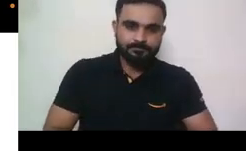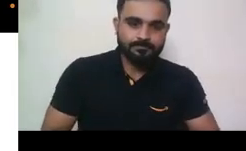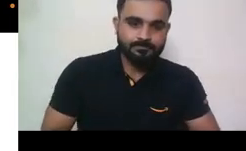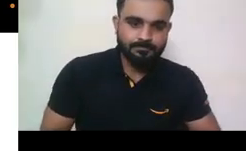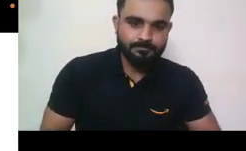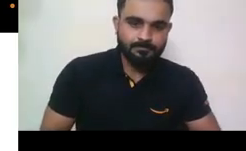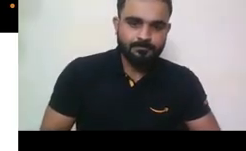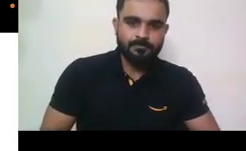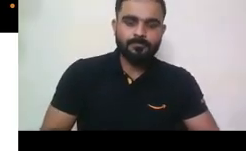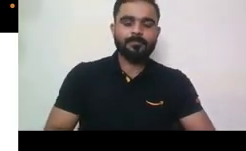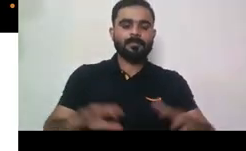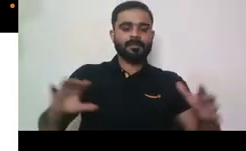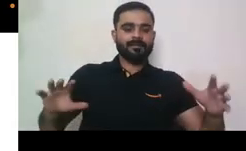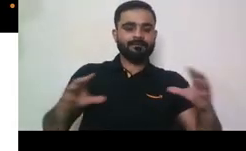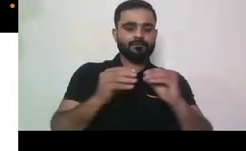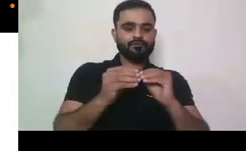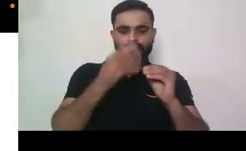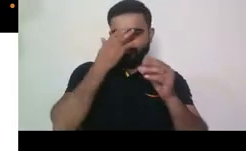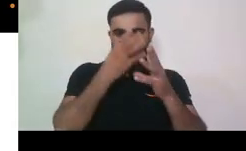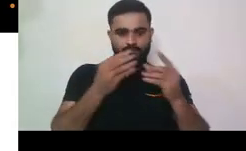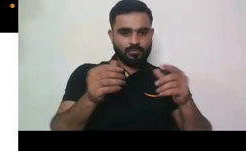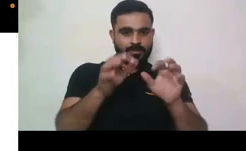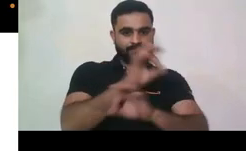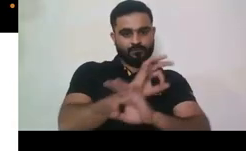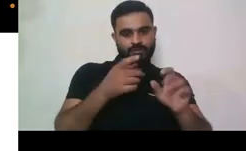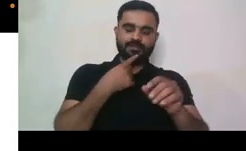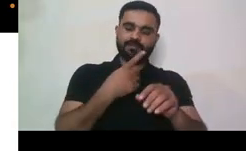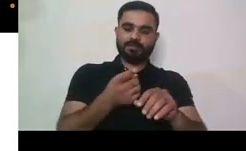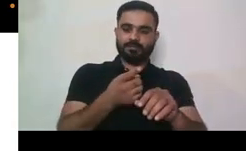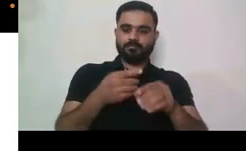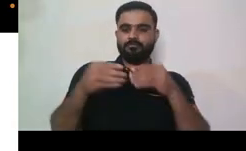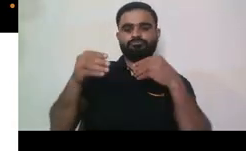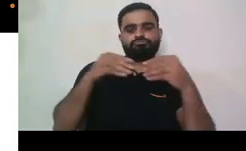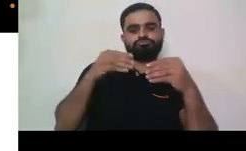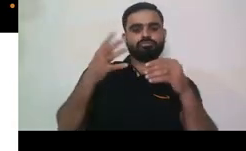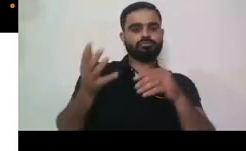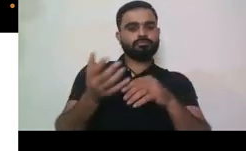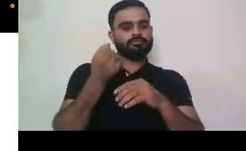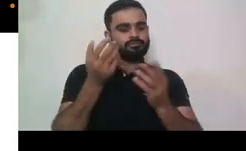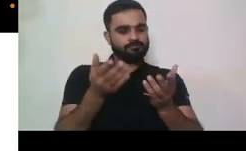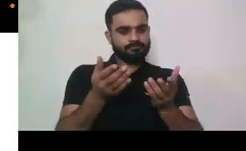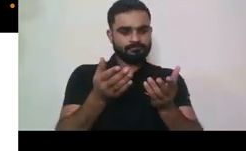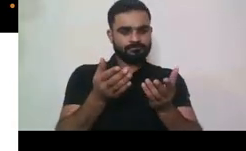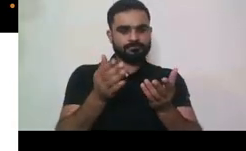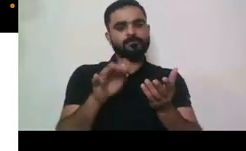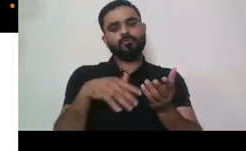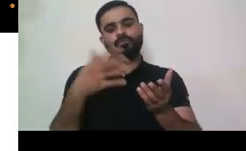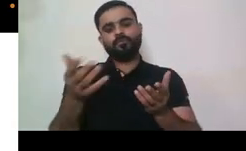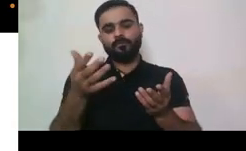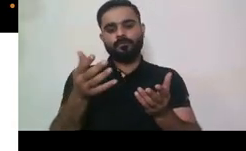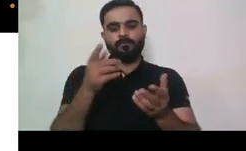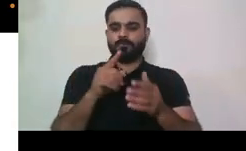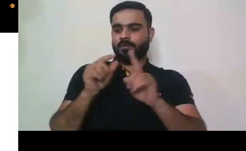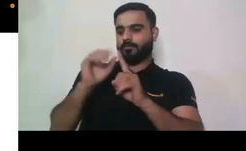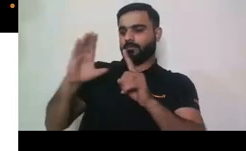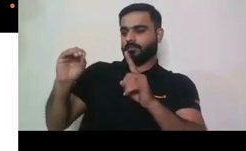So to summarize your solutions, as you have already said, it can be a flexible approach, or this Pooja can